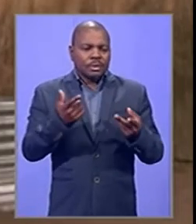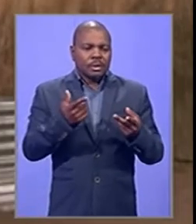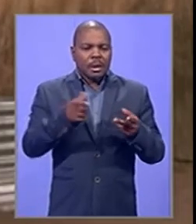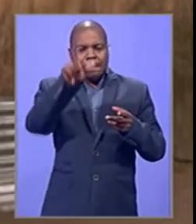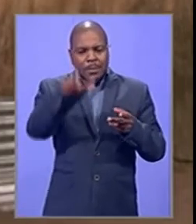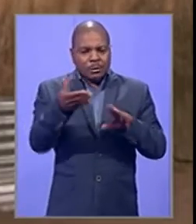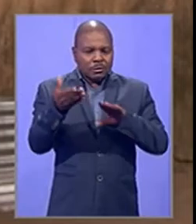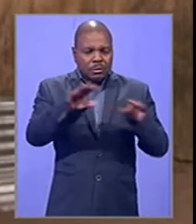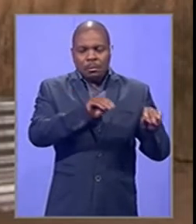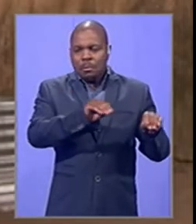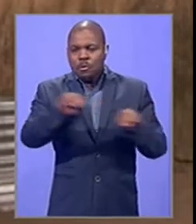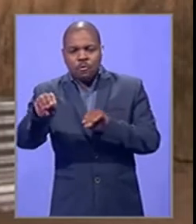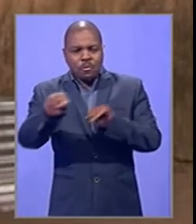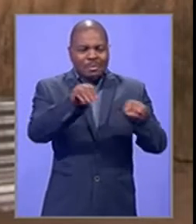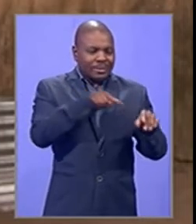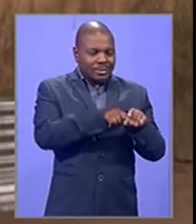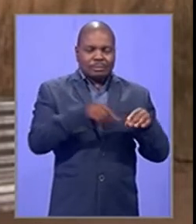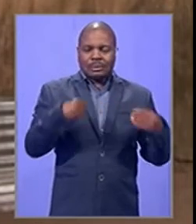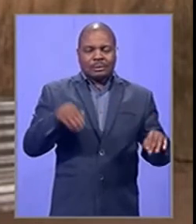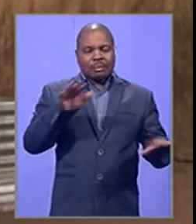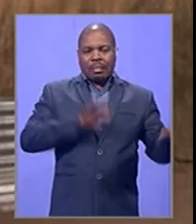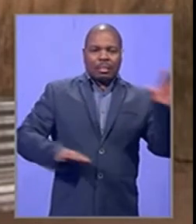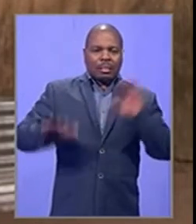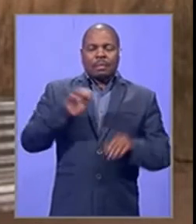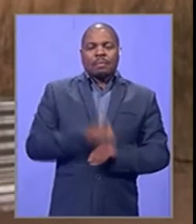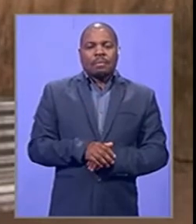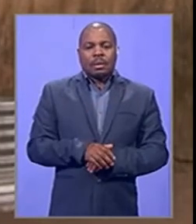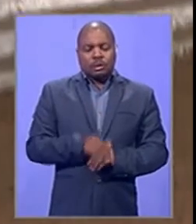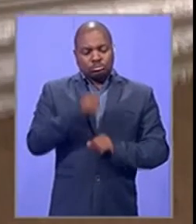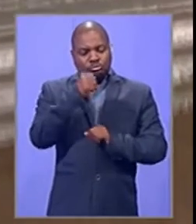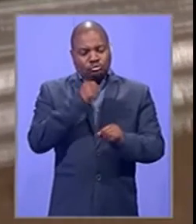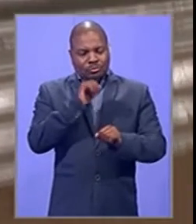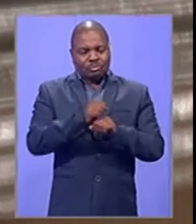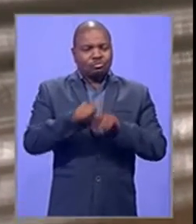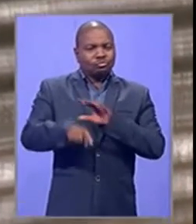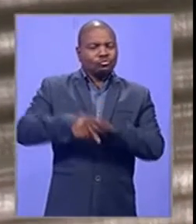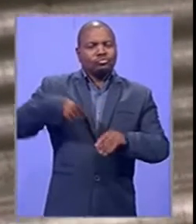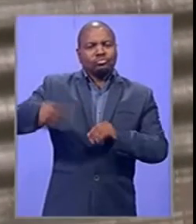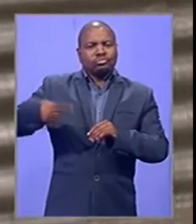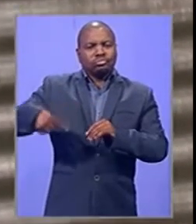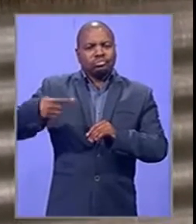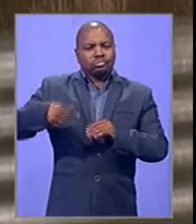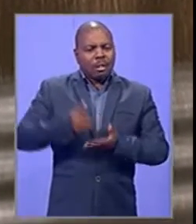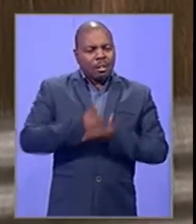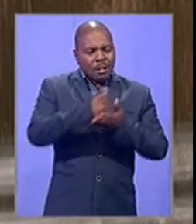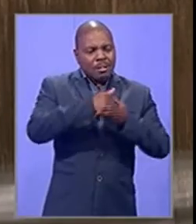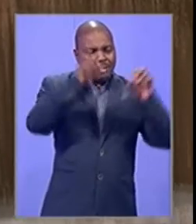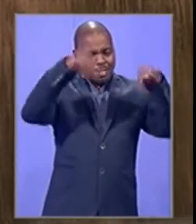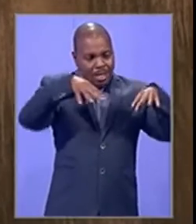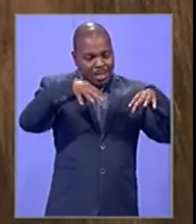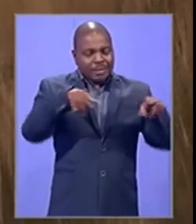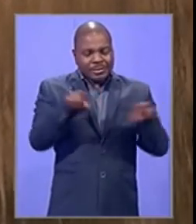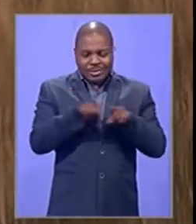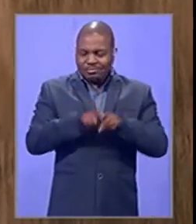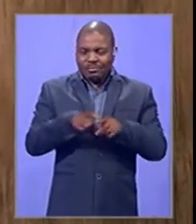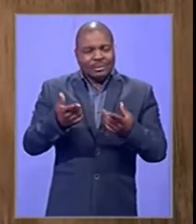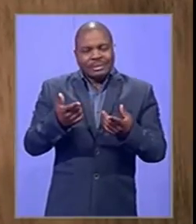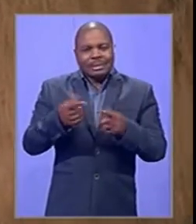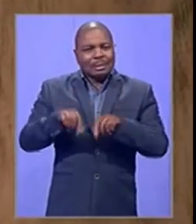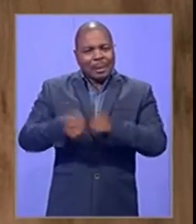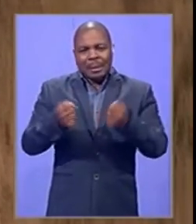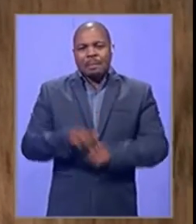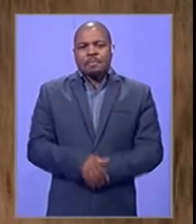e a tekateka. Ka fa go jelengwe metshenye kana di-generatora tse di fetlang motlakase le tsona ga di a ikanyega.